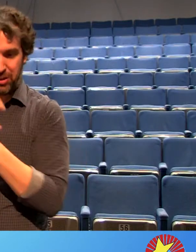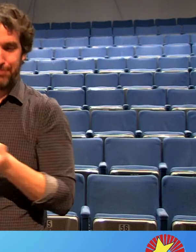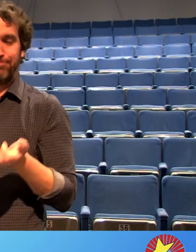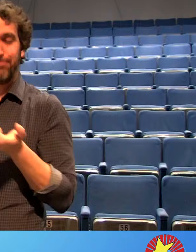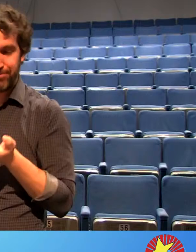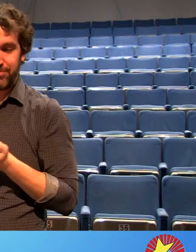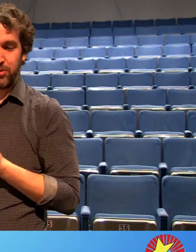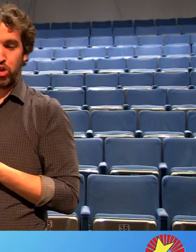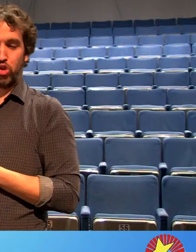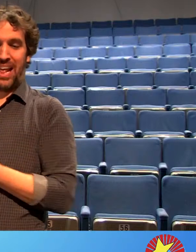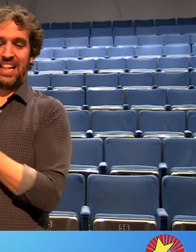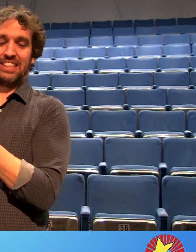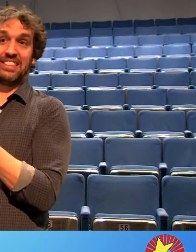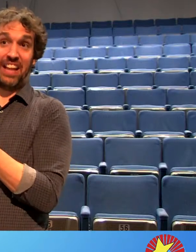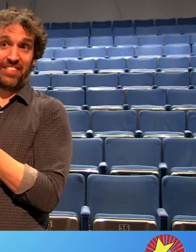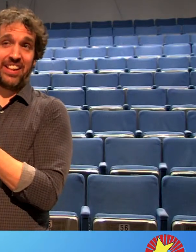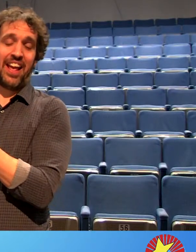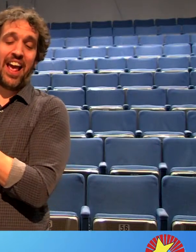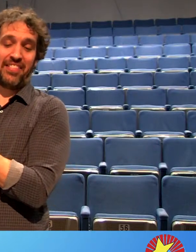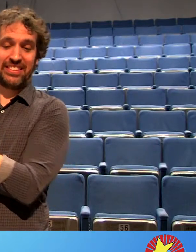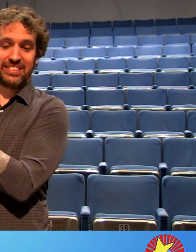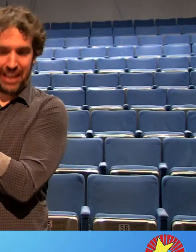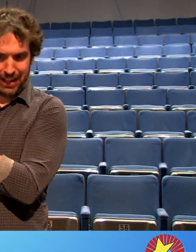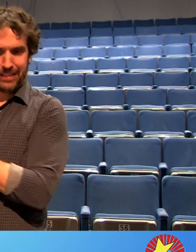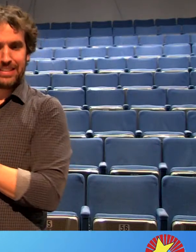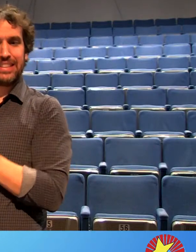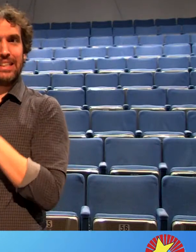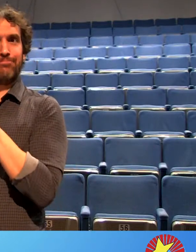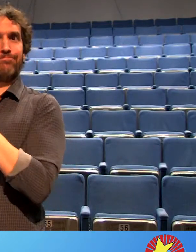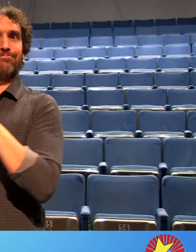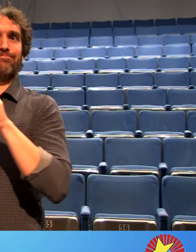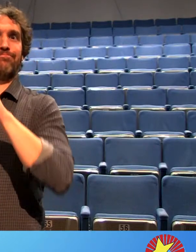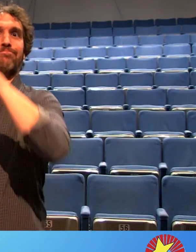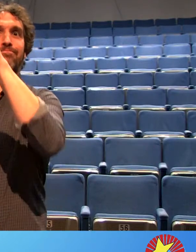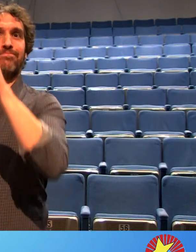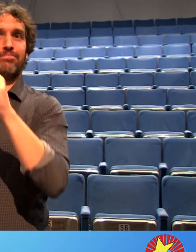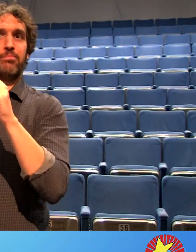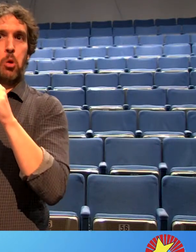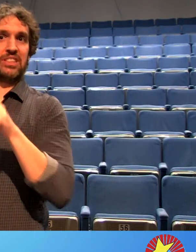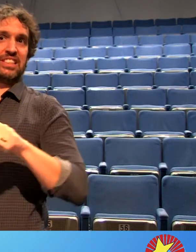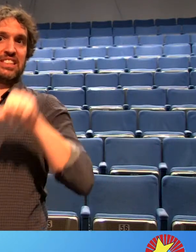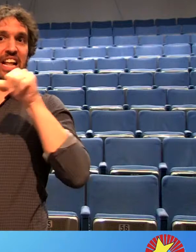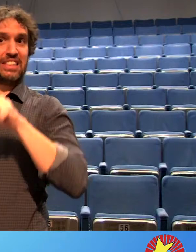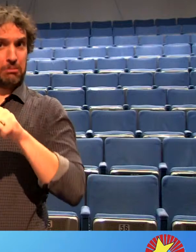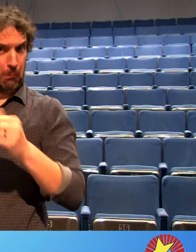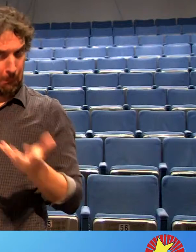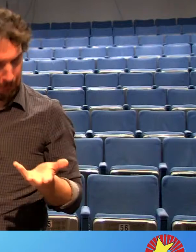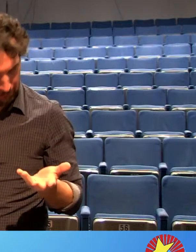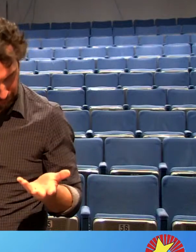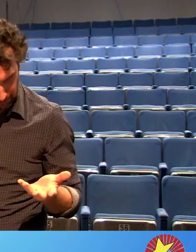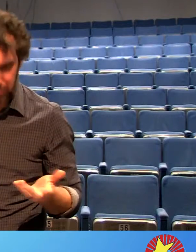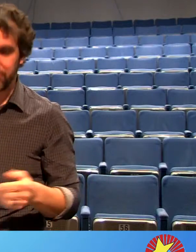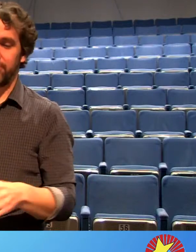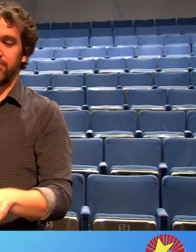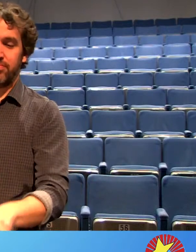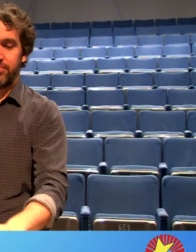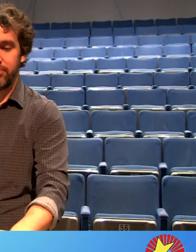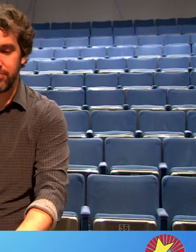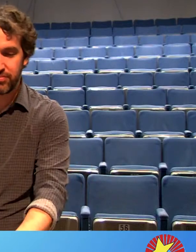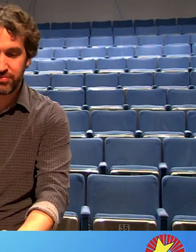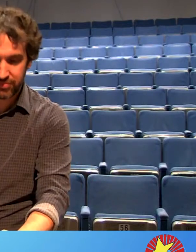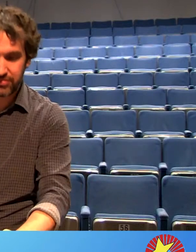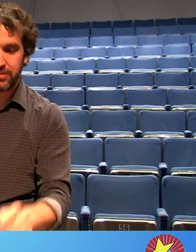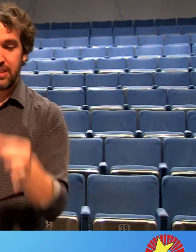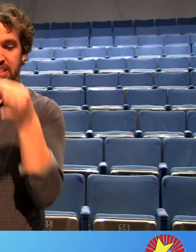Just to quickly go over our areas of highlight. In science, our 6th, 7th, and 8th grade points